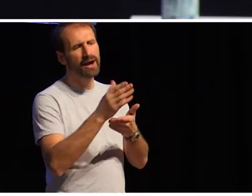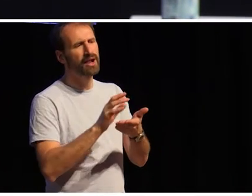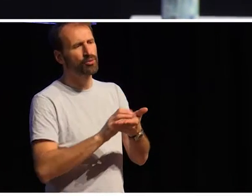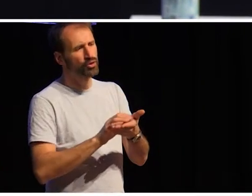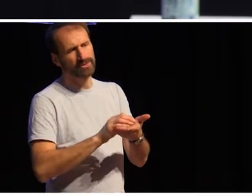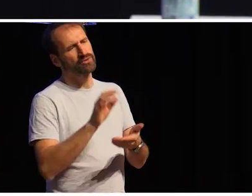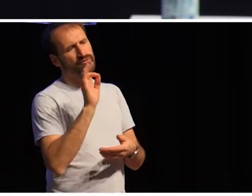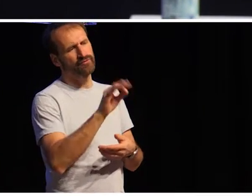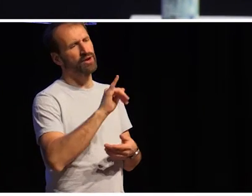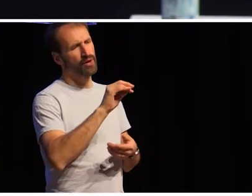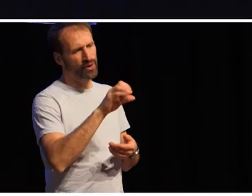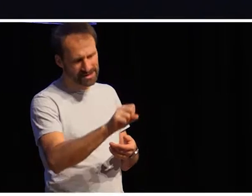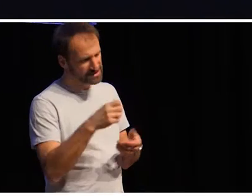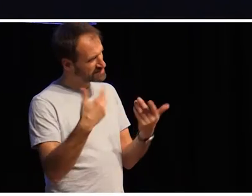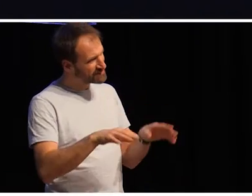in